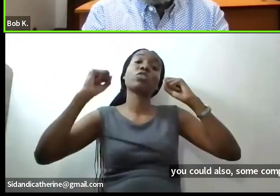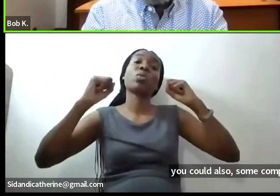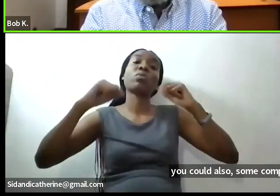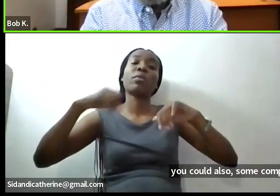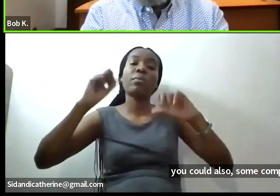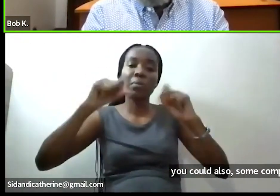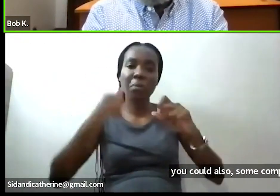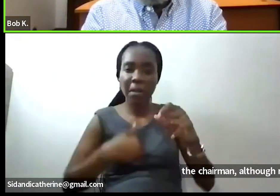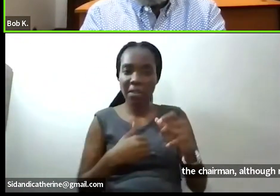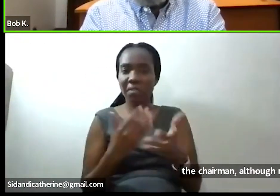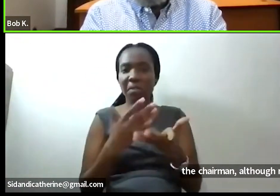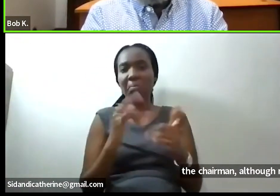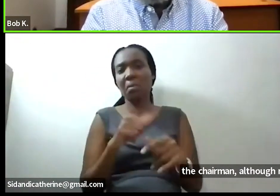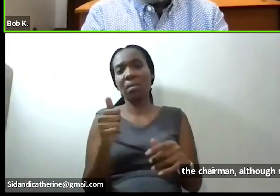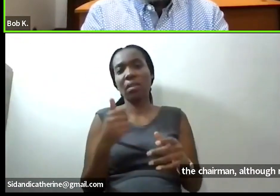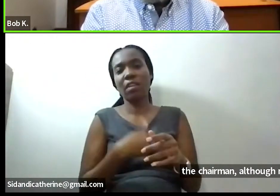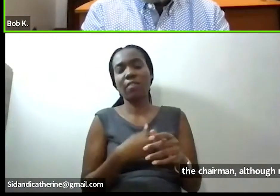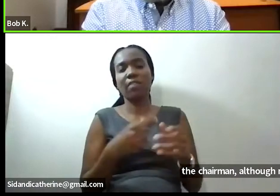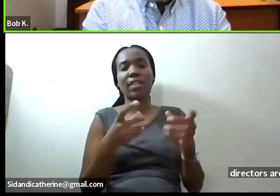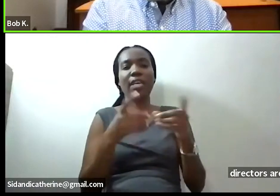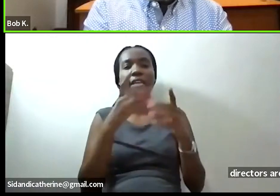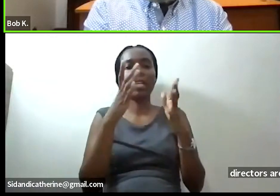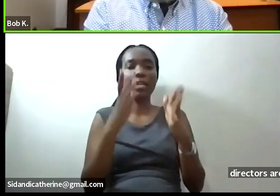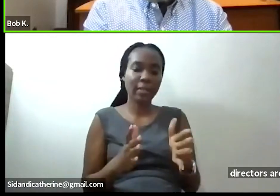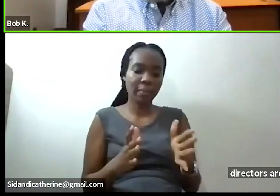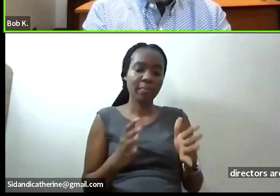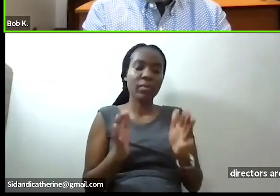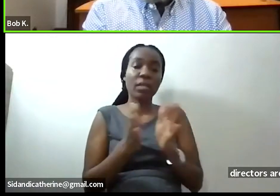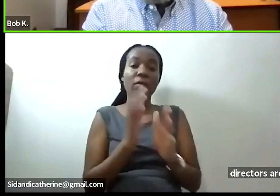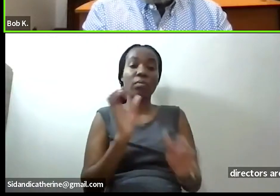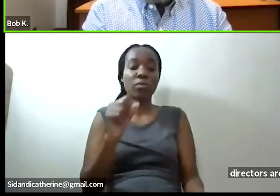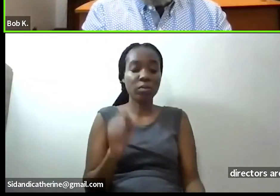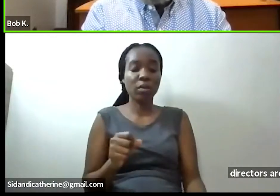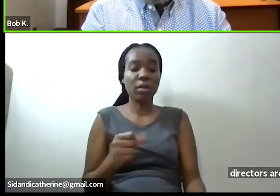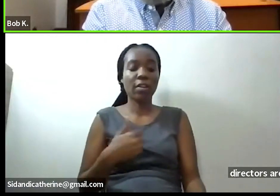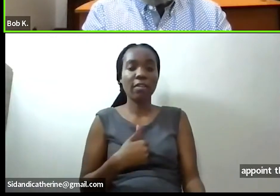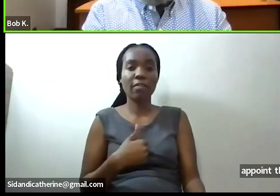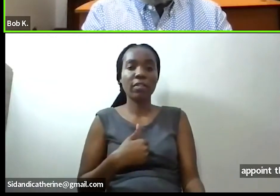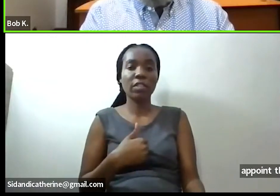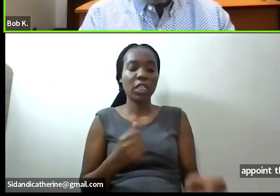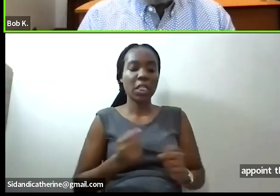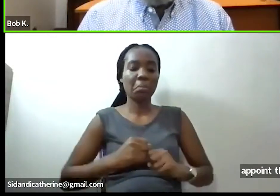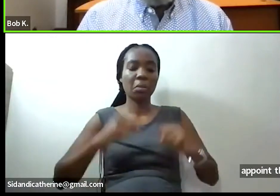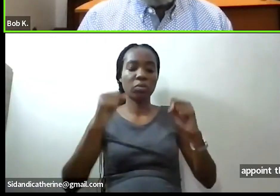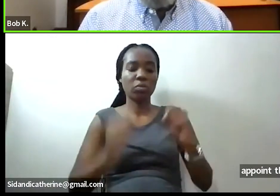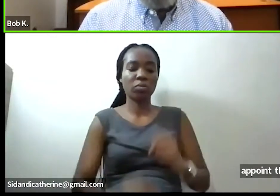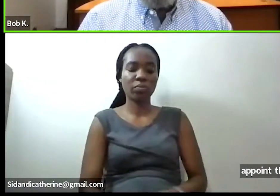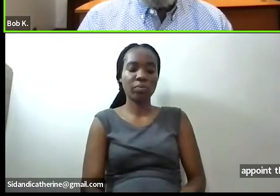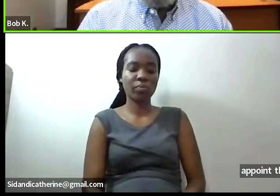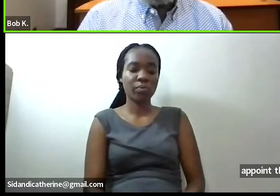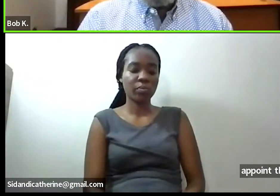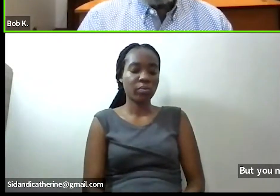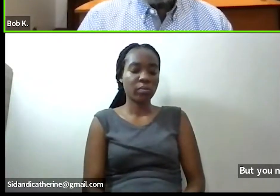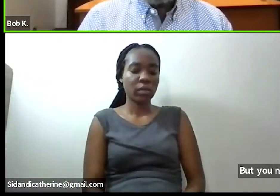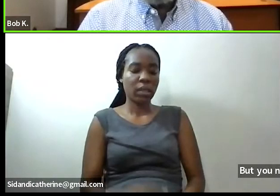are the ones who appoint the chairman. But you need to know also, you accept